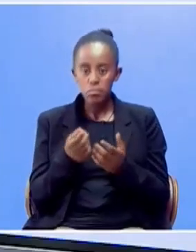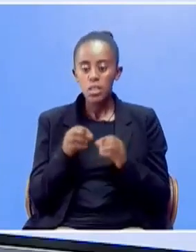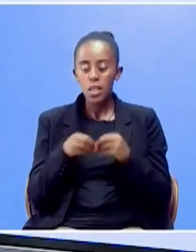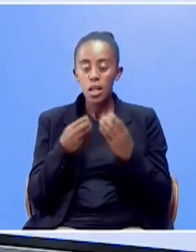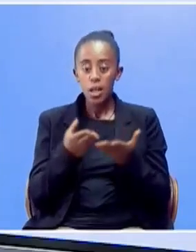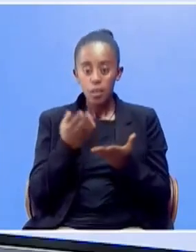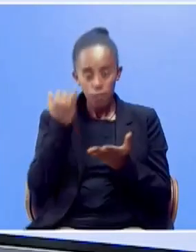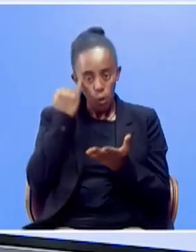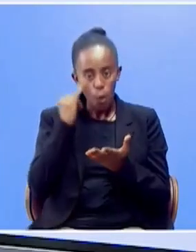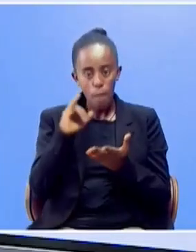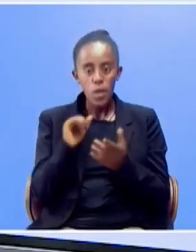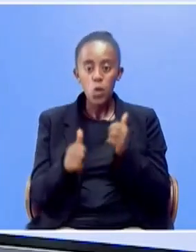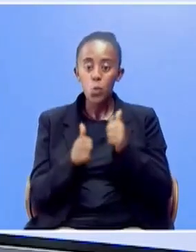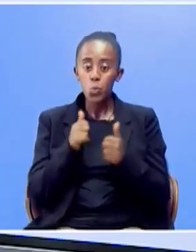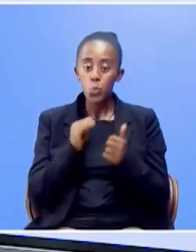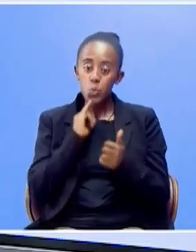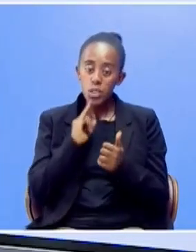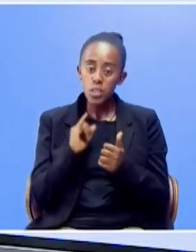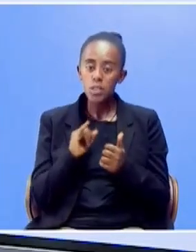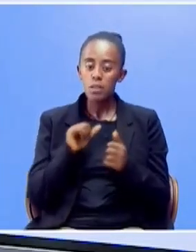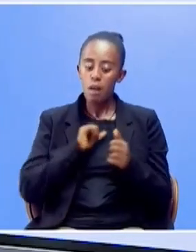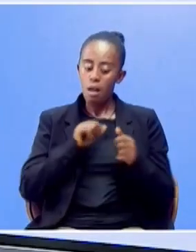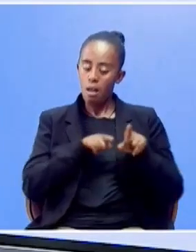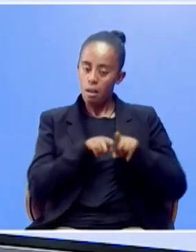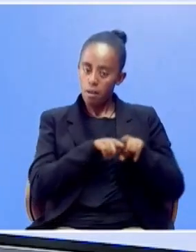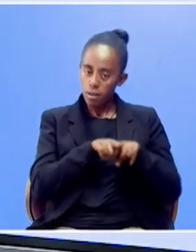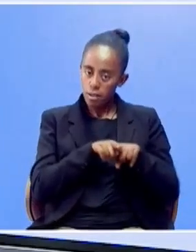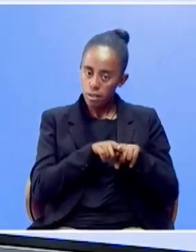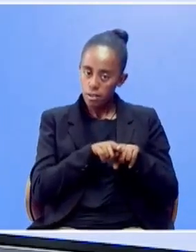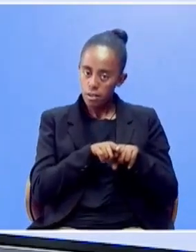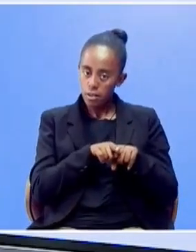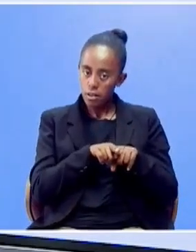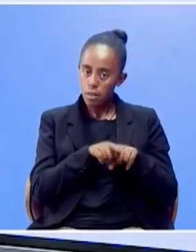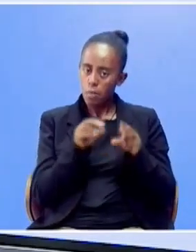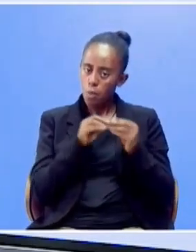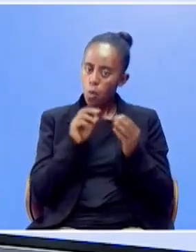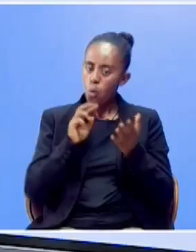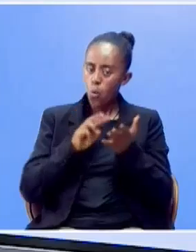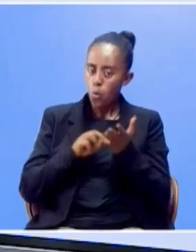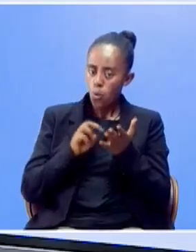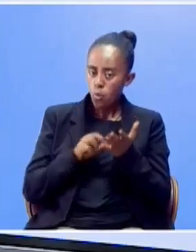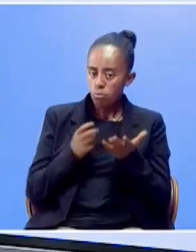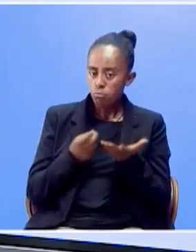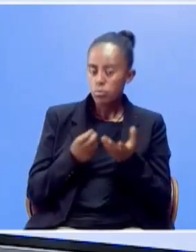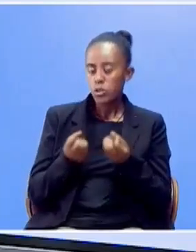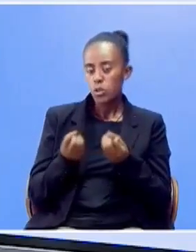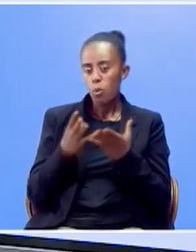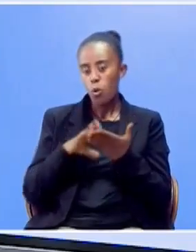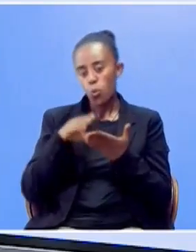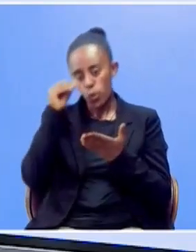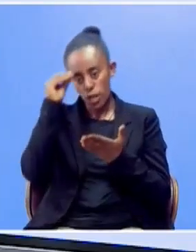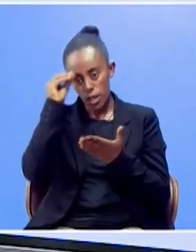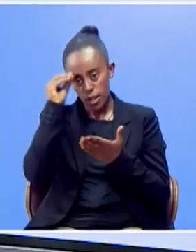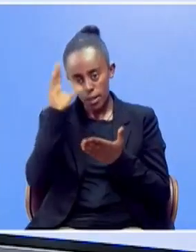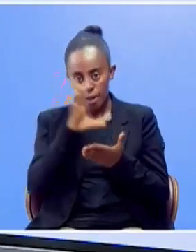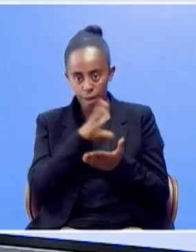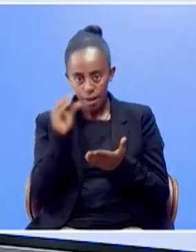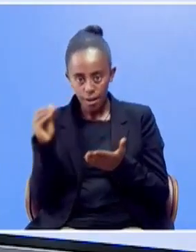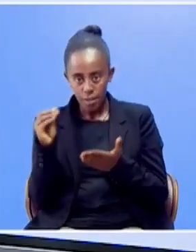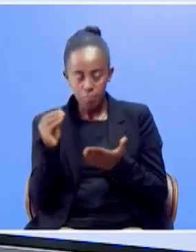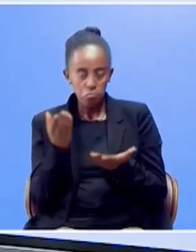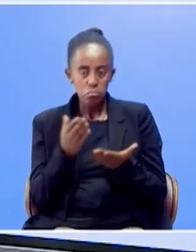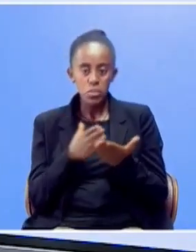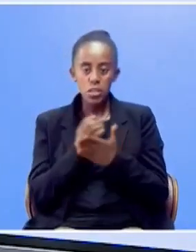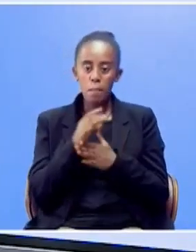given opinion, which is what? I agree. The more we read, the more we learn. And